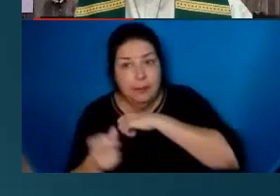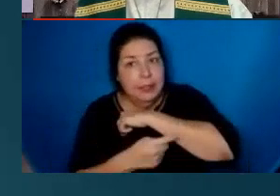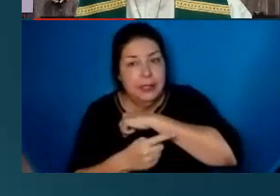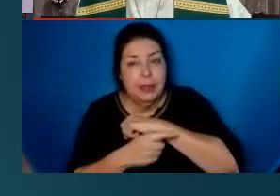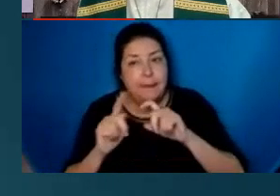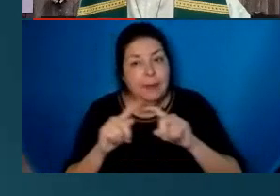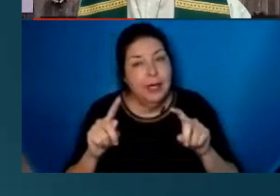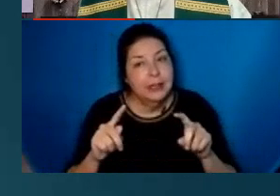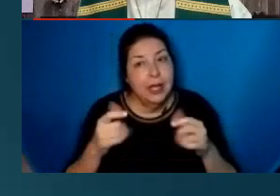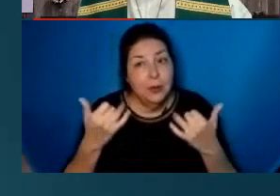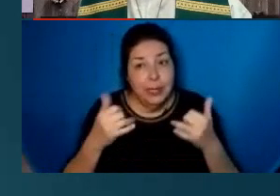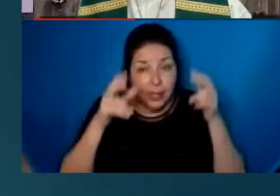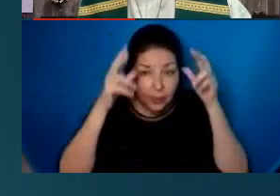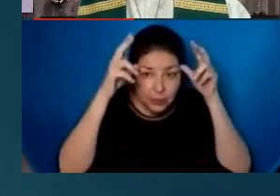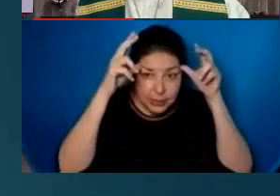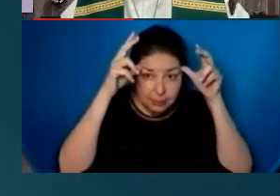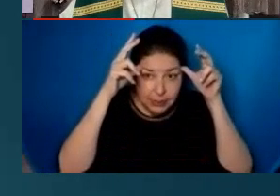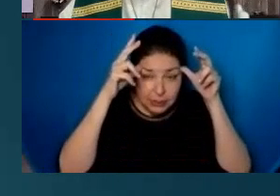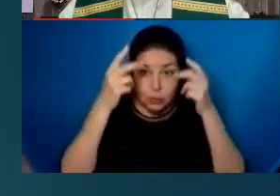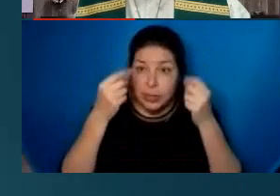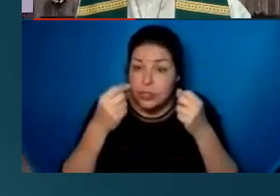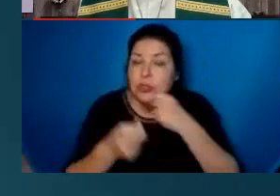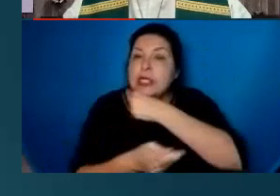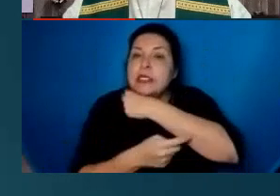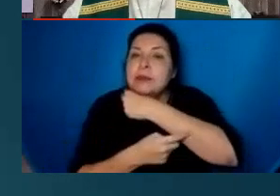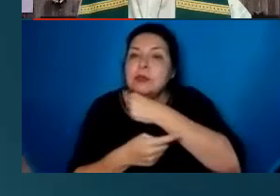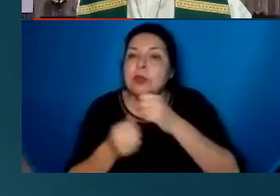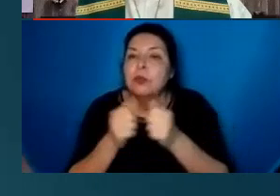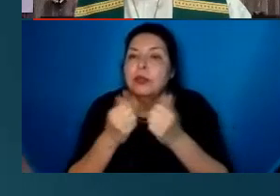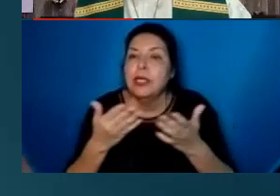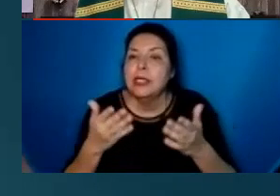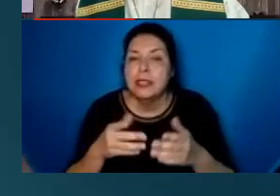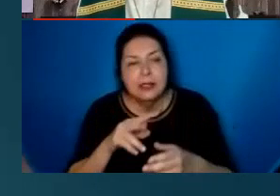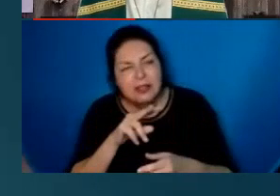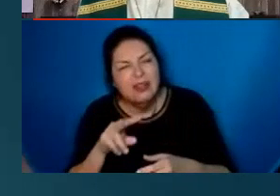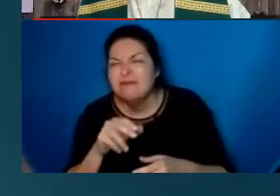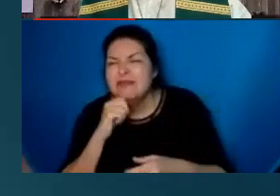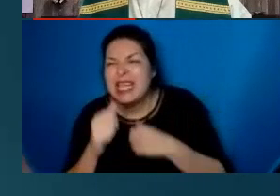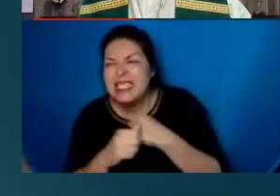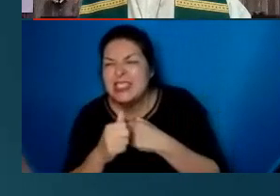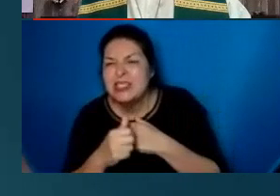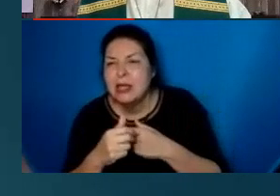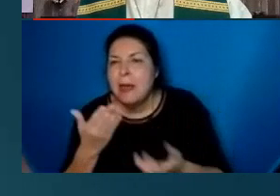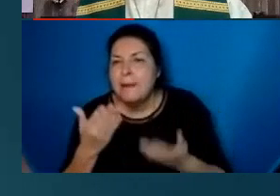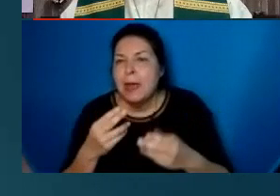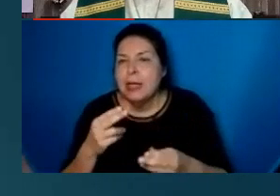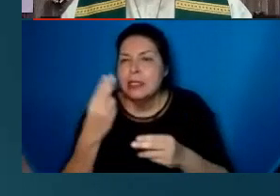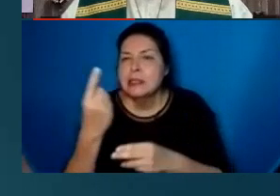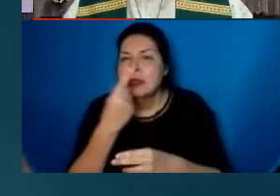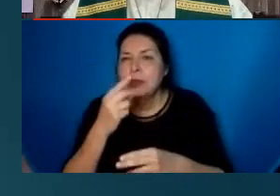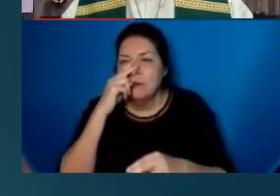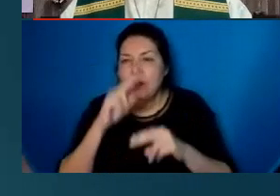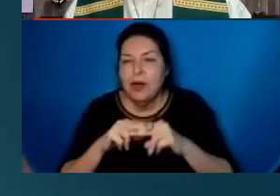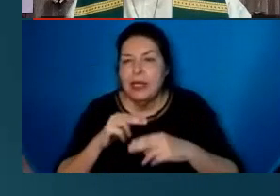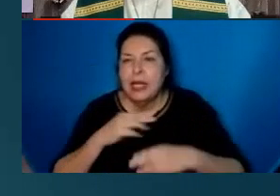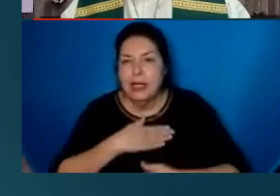with things that appear harmless. The temptation may be even fun and pleasurable. It might even be